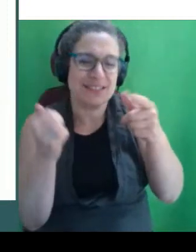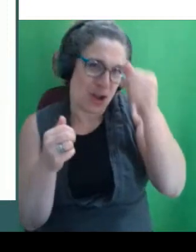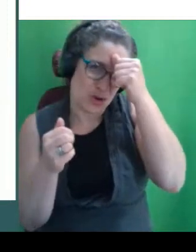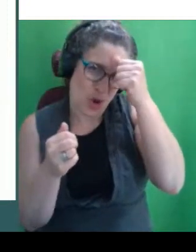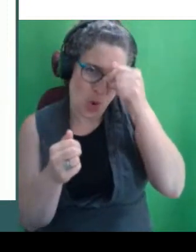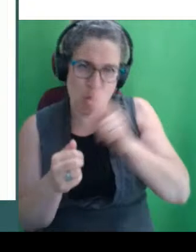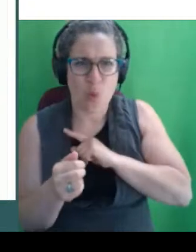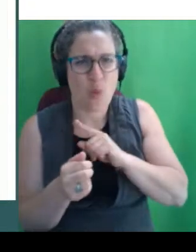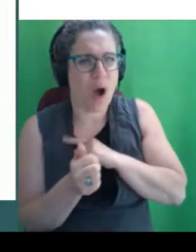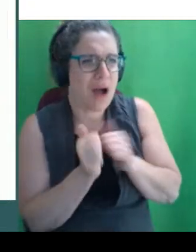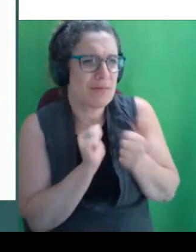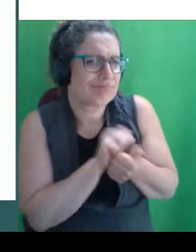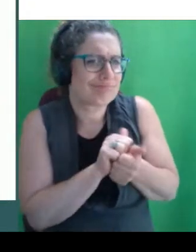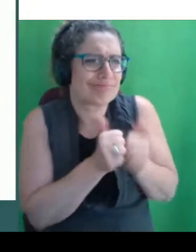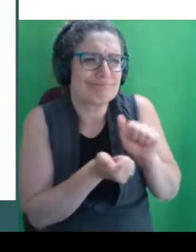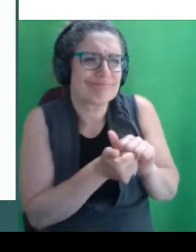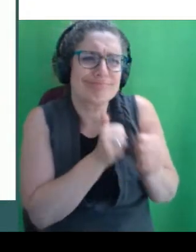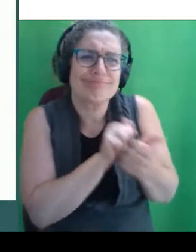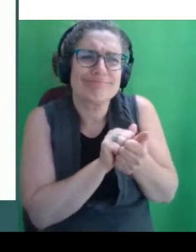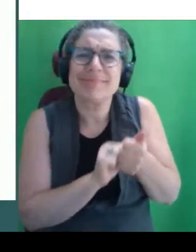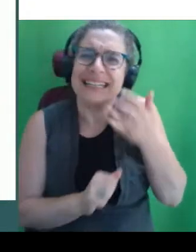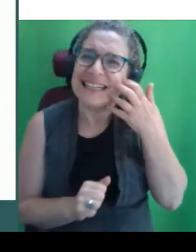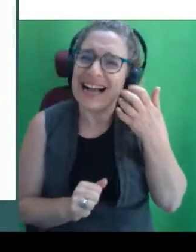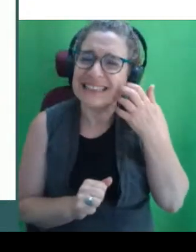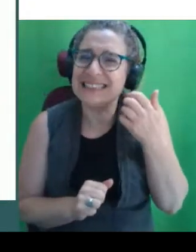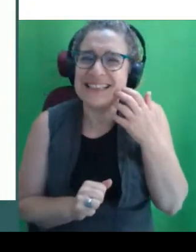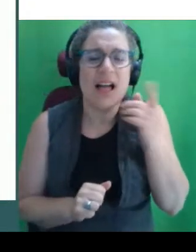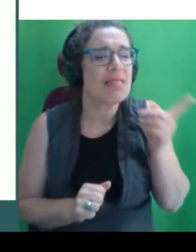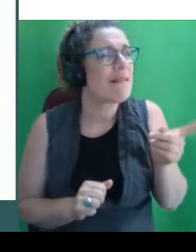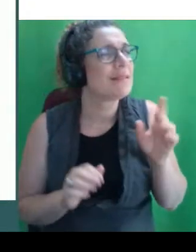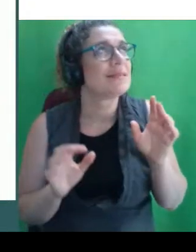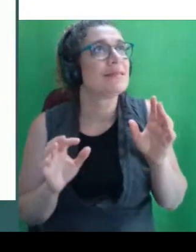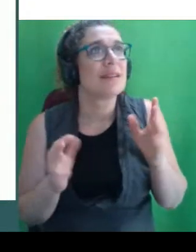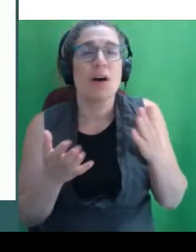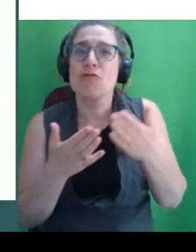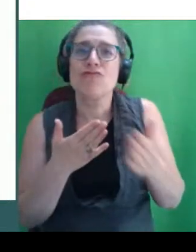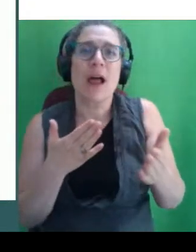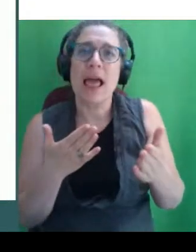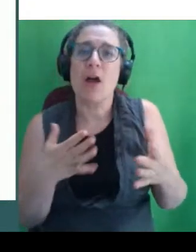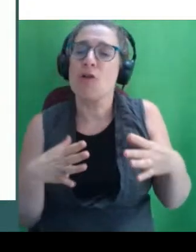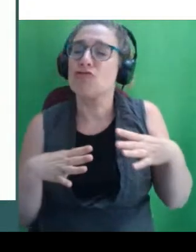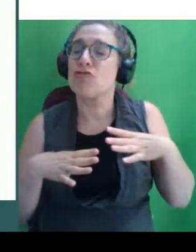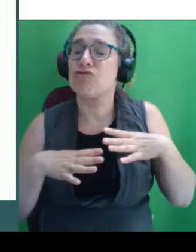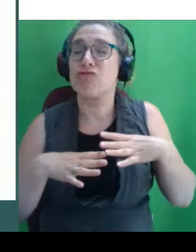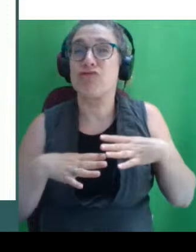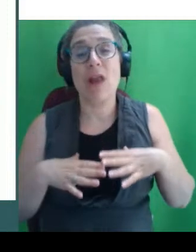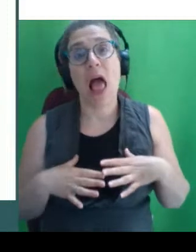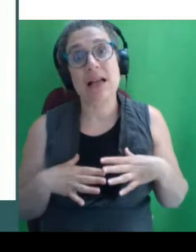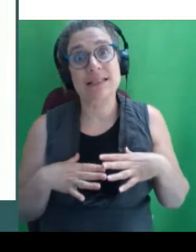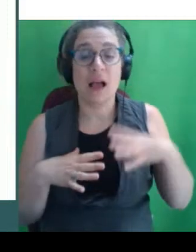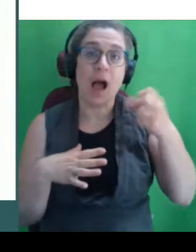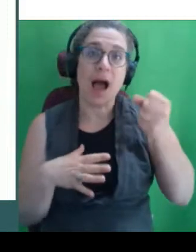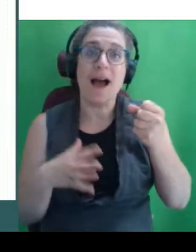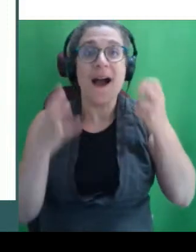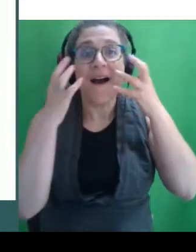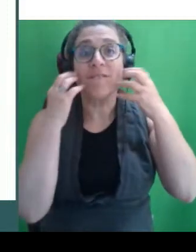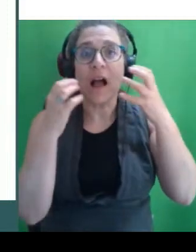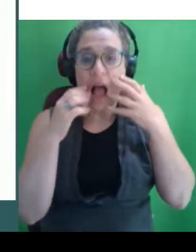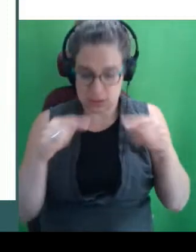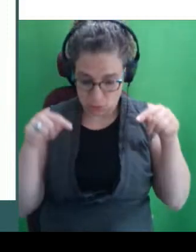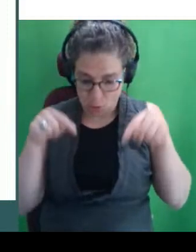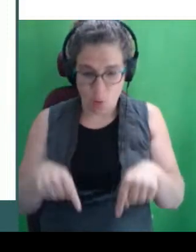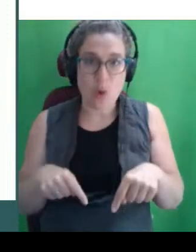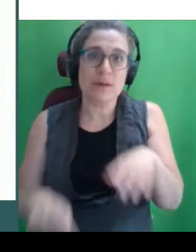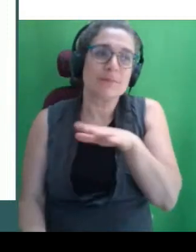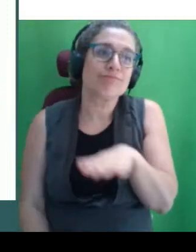so popular. There is nothing more relaxing, in my opinion, of having a cat on your lap and stroking the